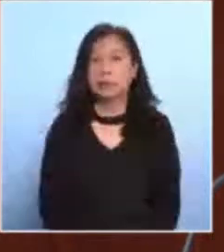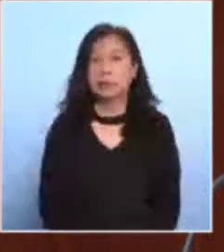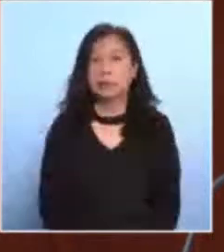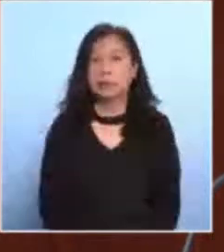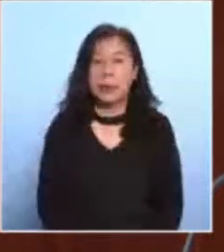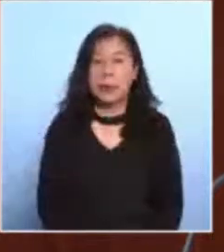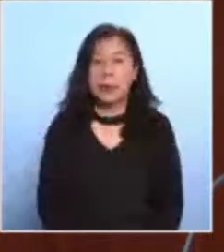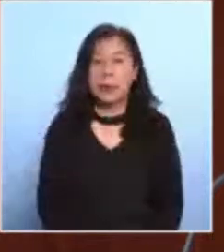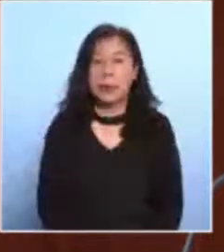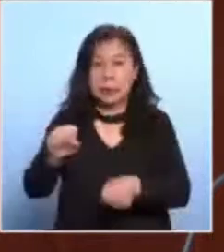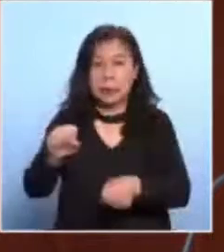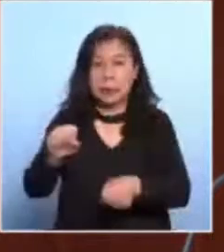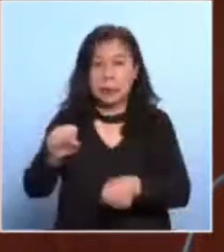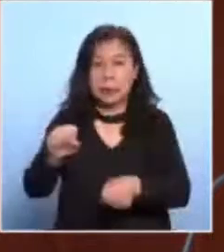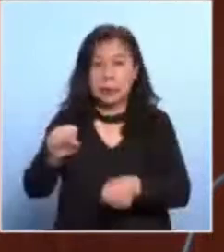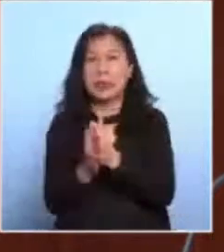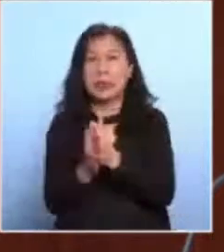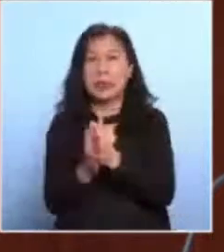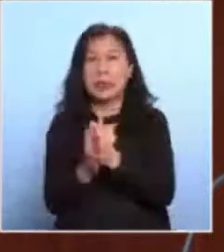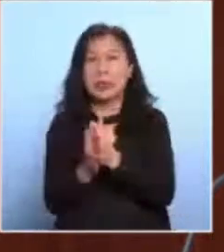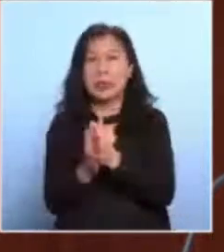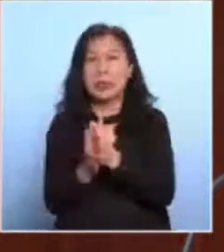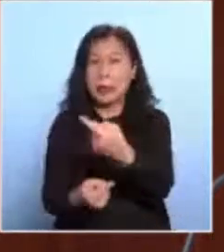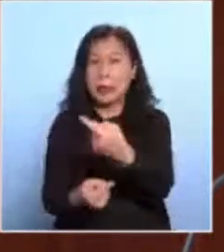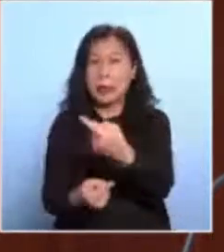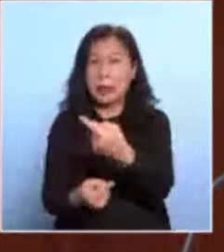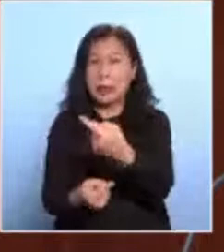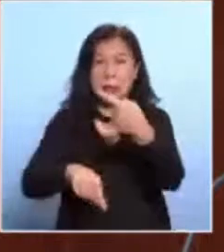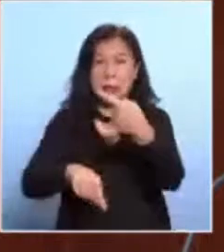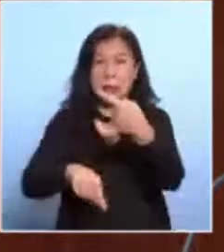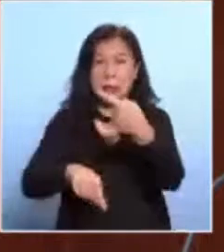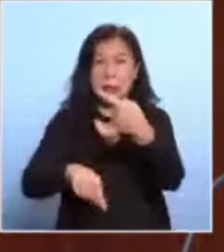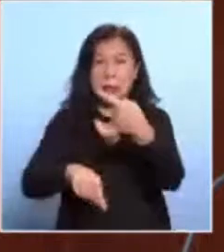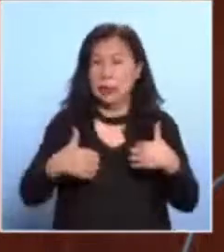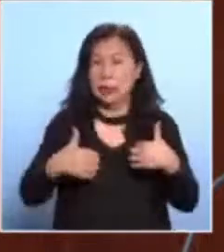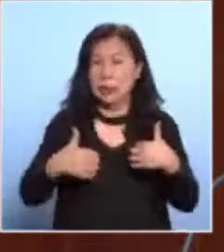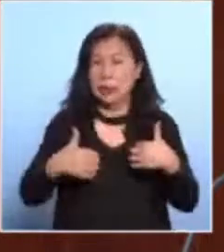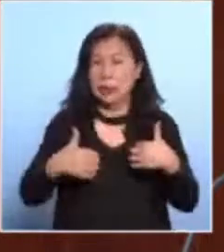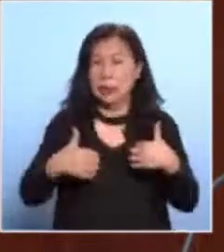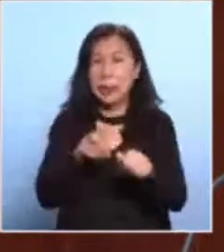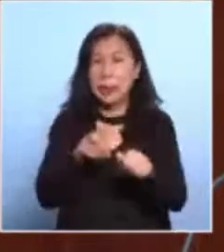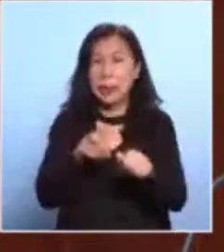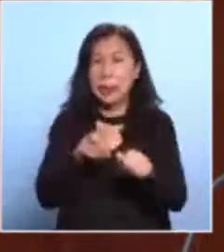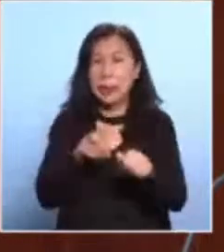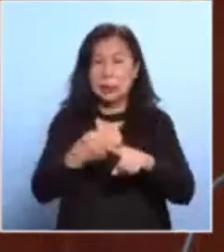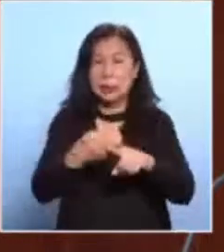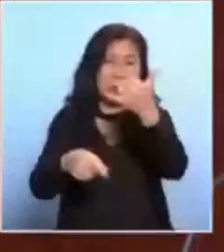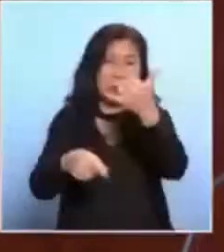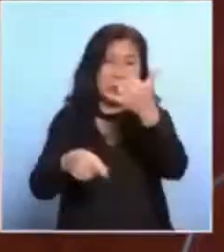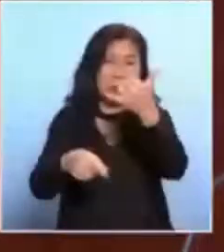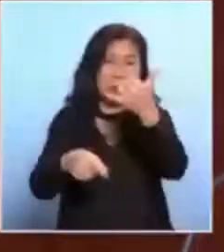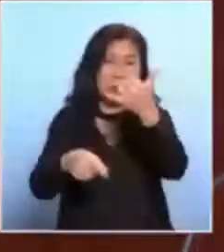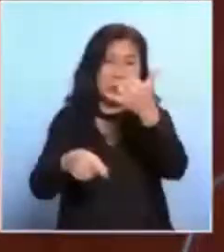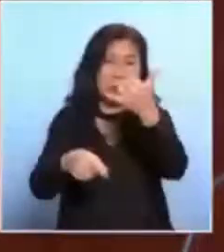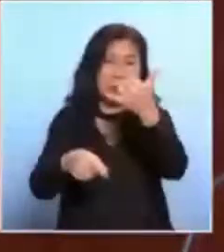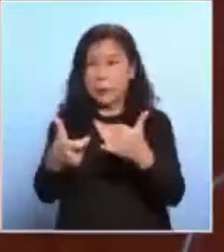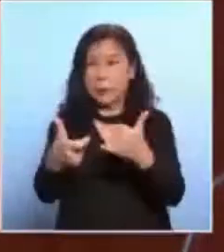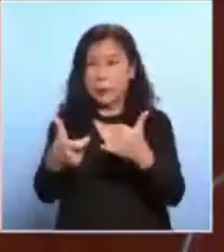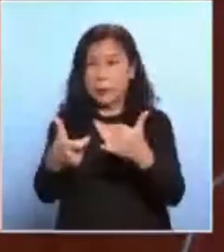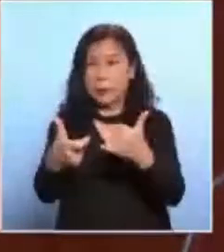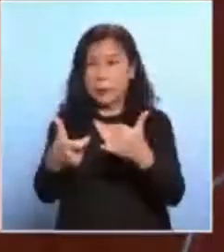For emergency foster care service, it will be doubled from around $6,600 to